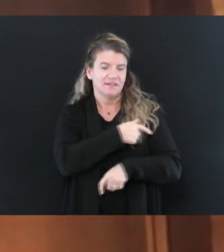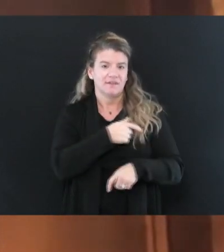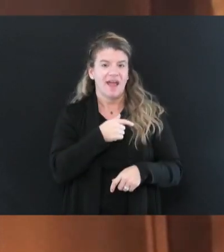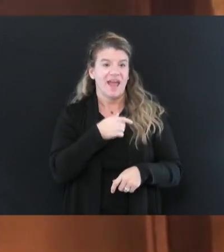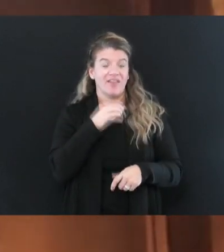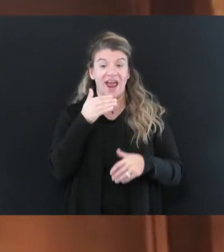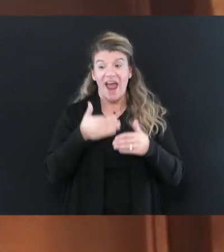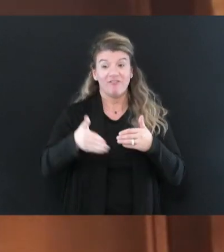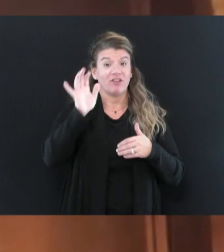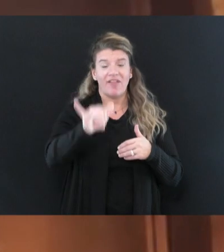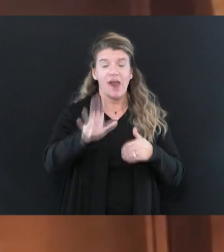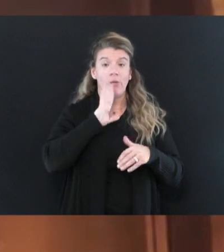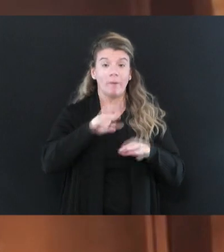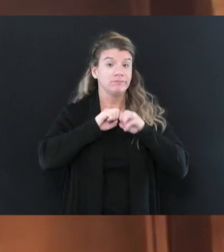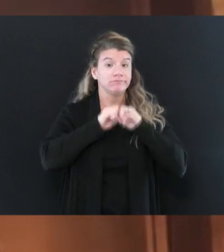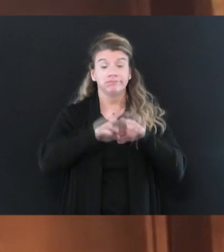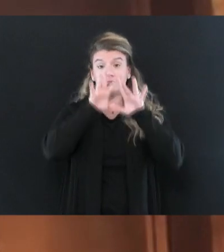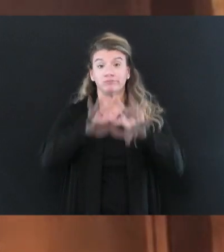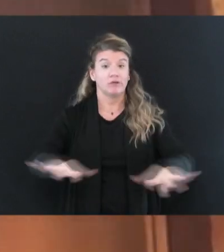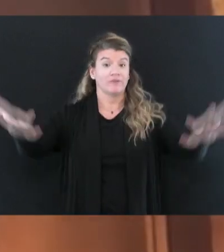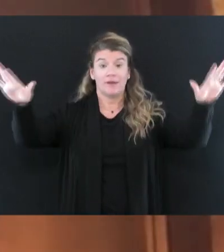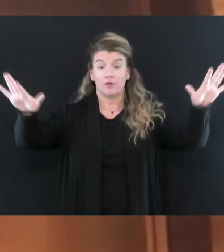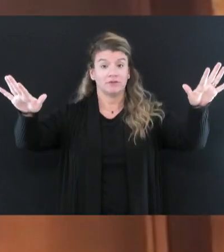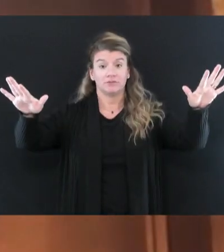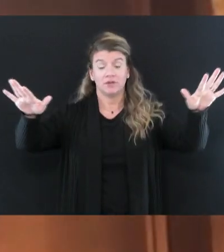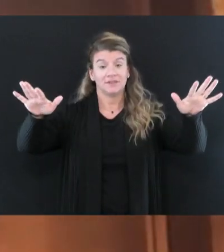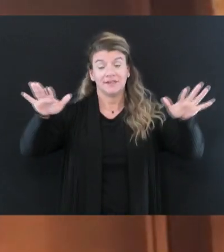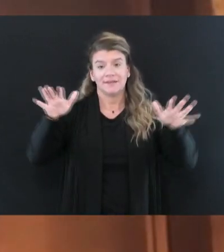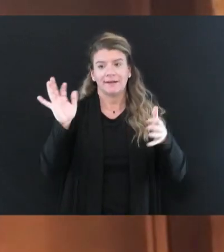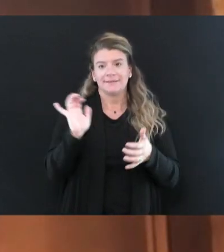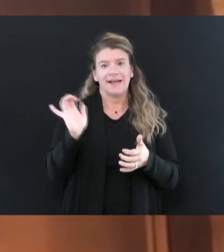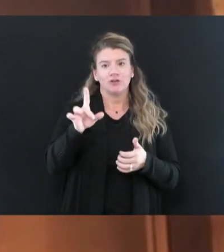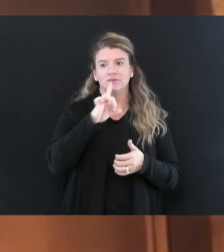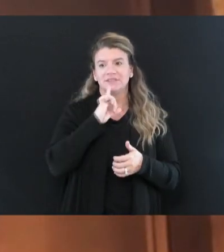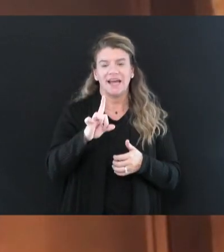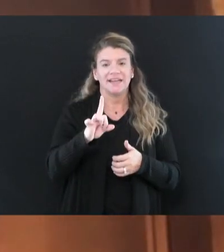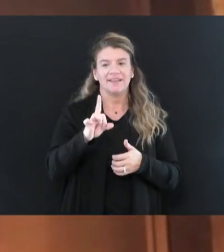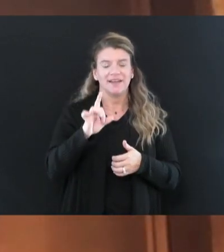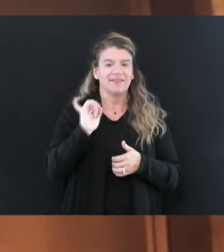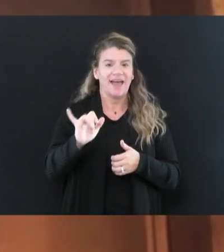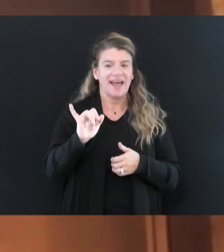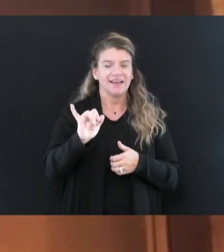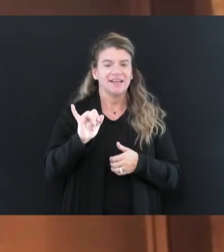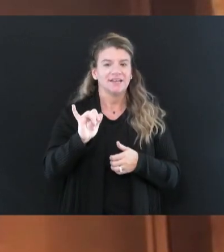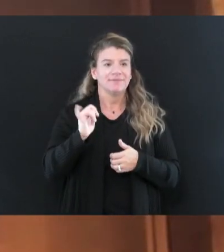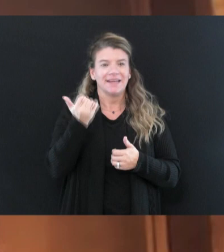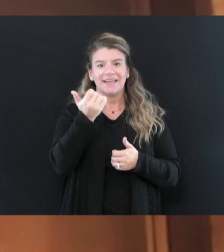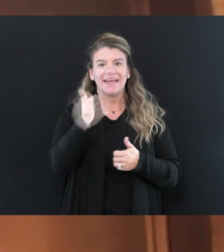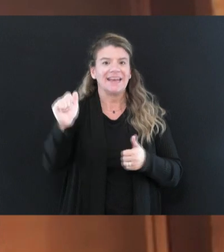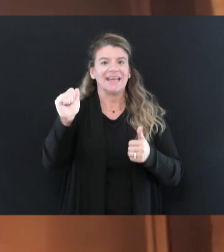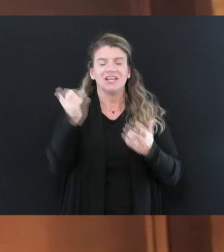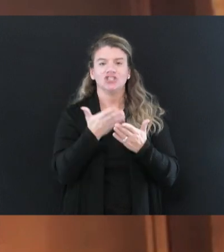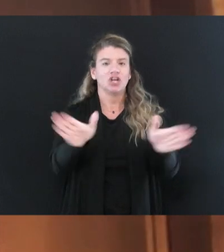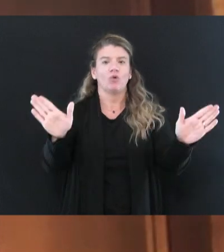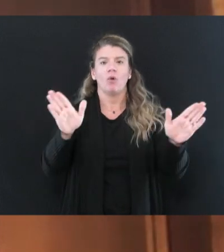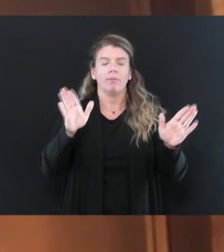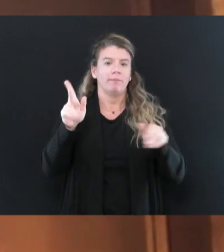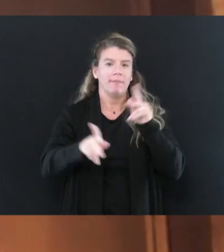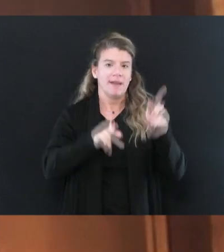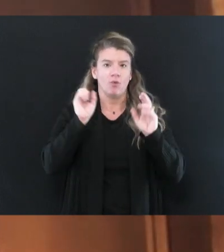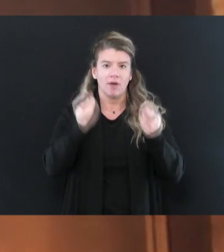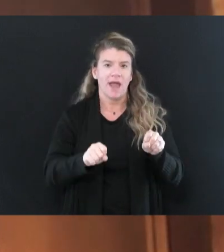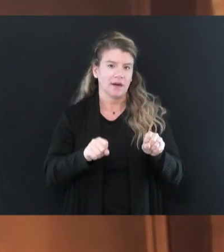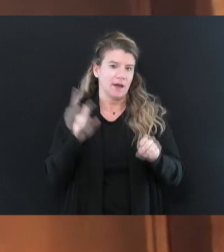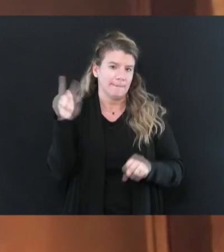completely distributed throughout, as you say, the commercial sector as well. So I think you're going to see it come in